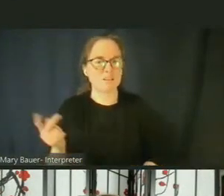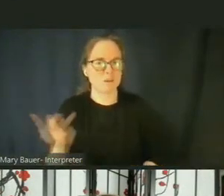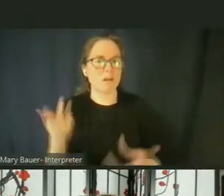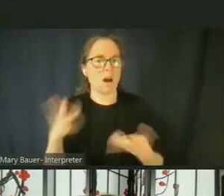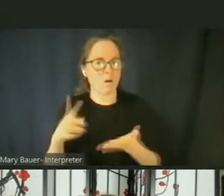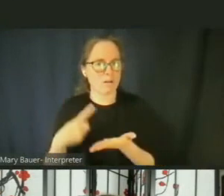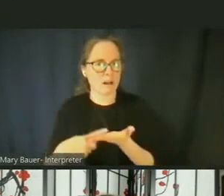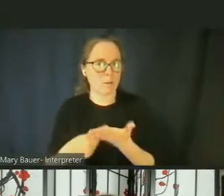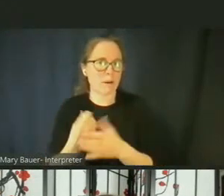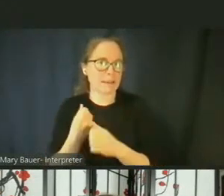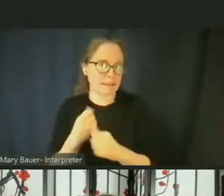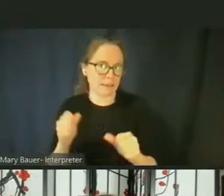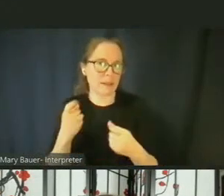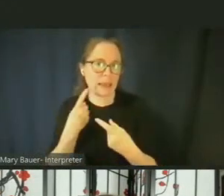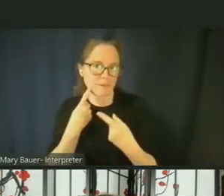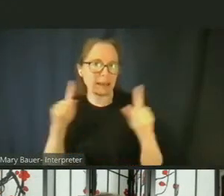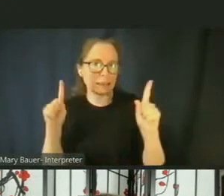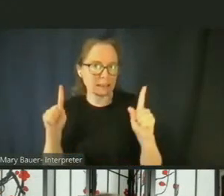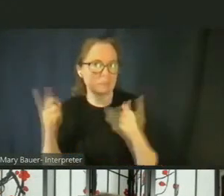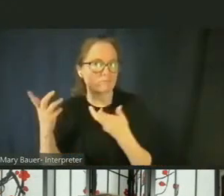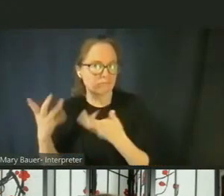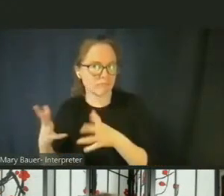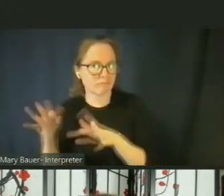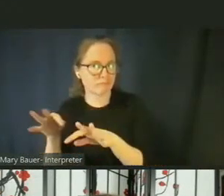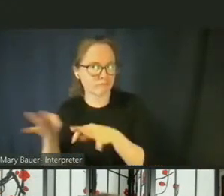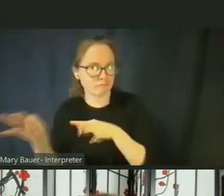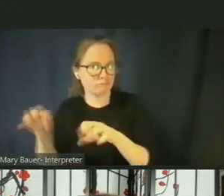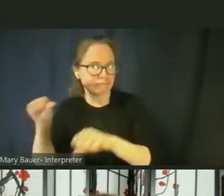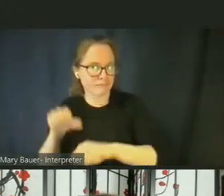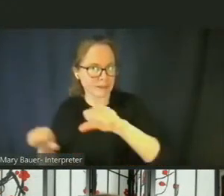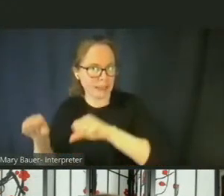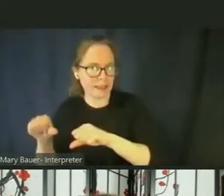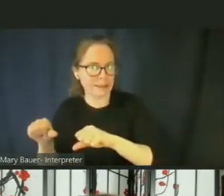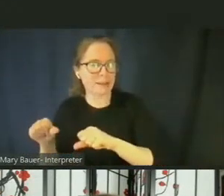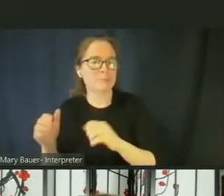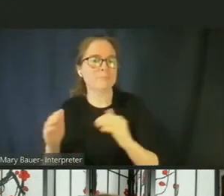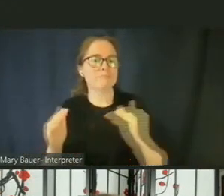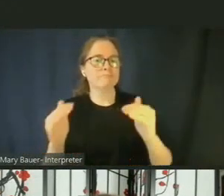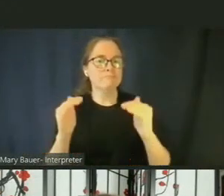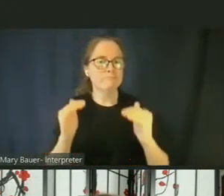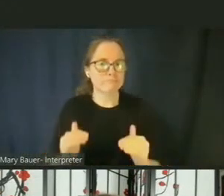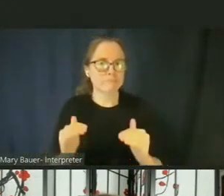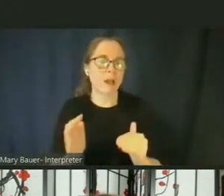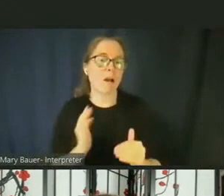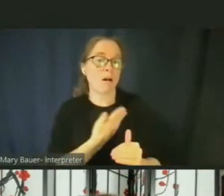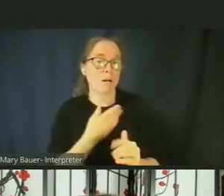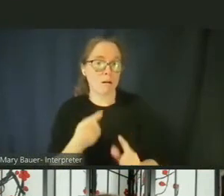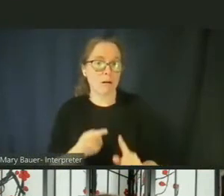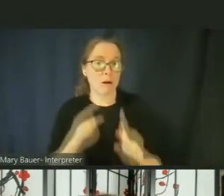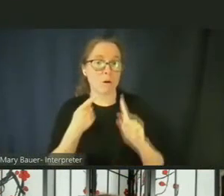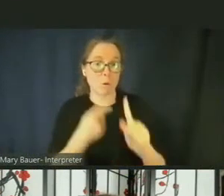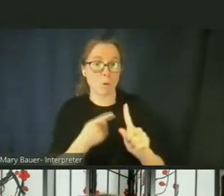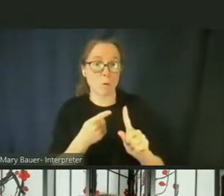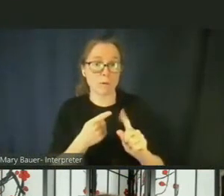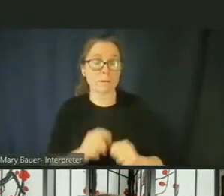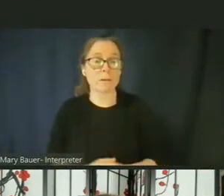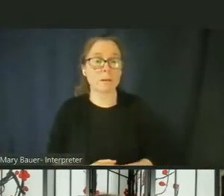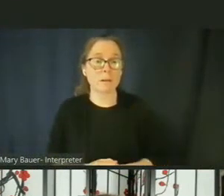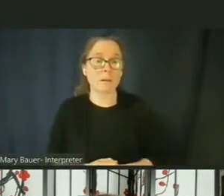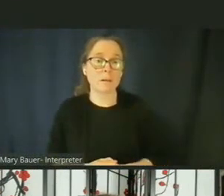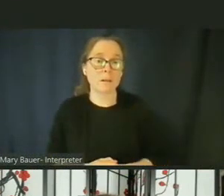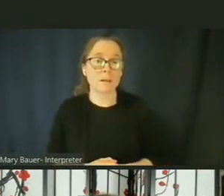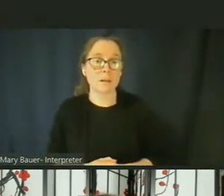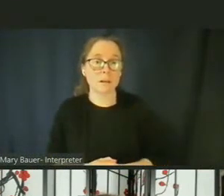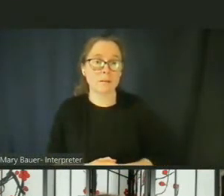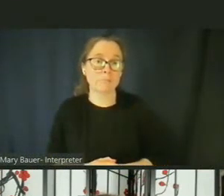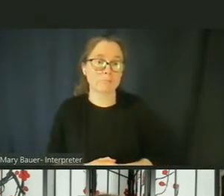excellent job with the background, the scientific background. That was wonderful. Our goals really are with the